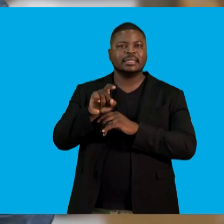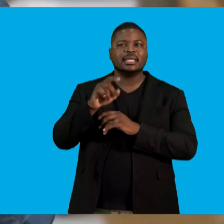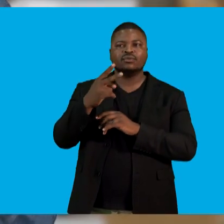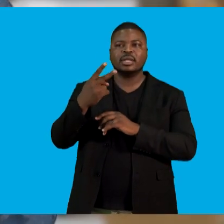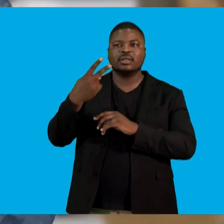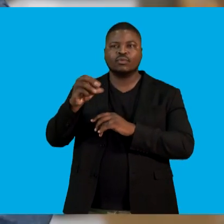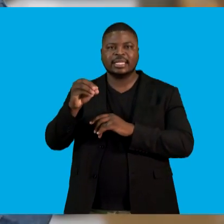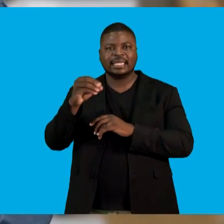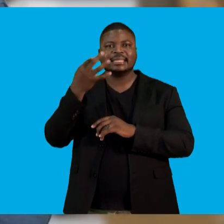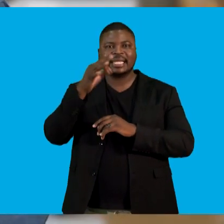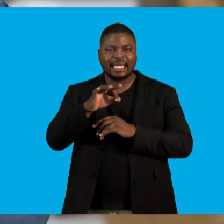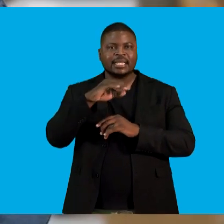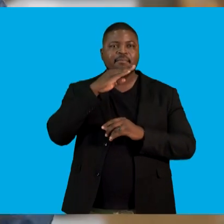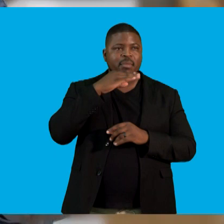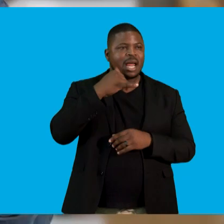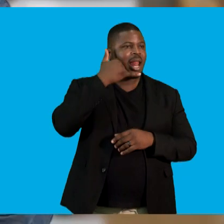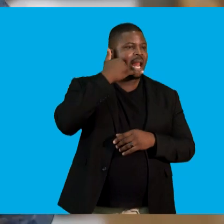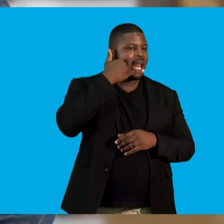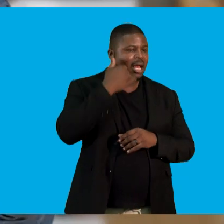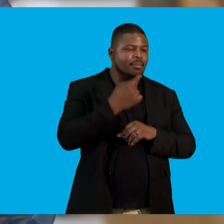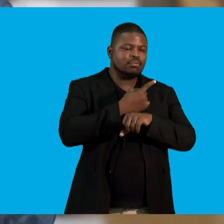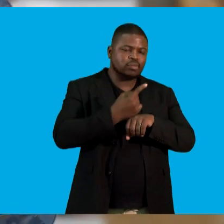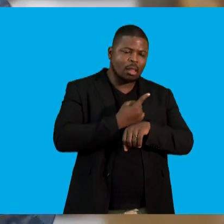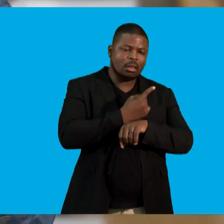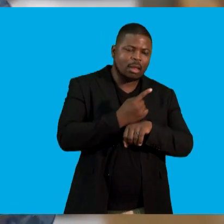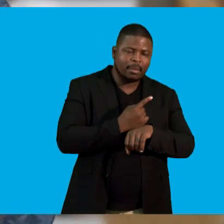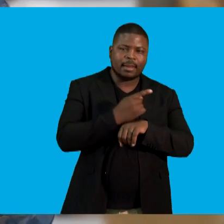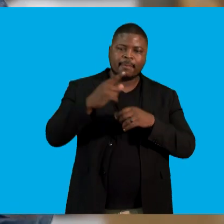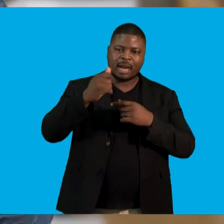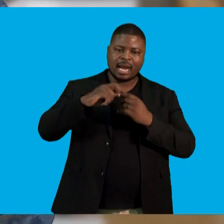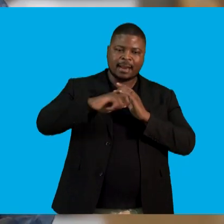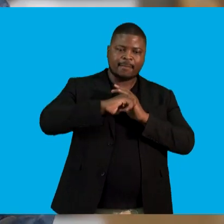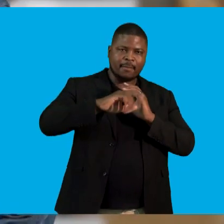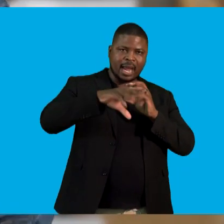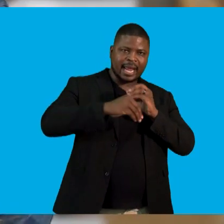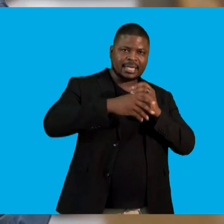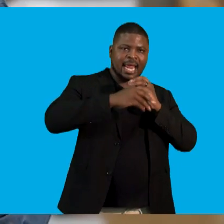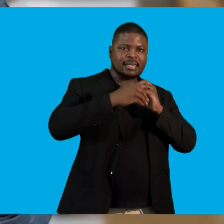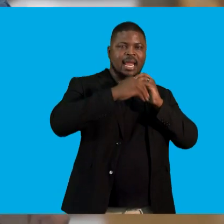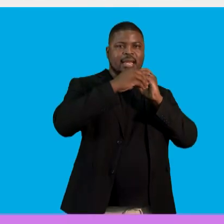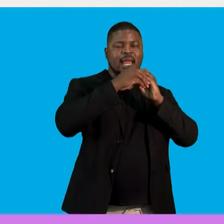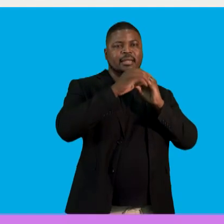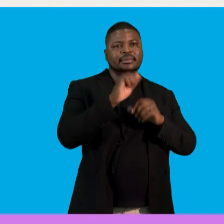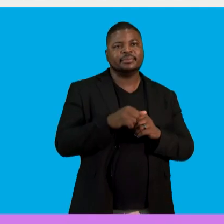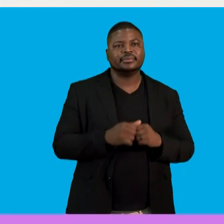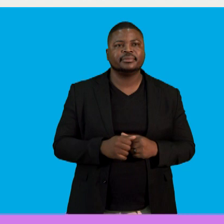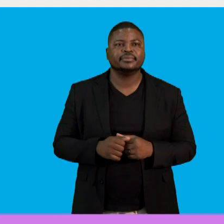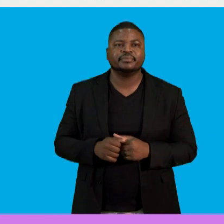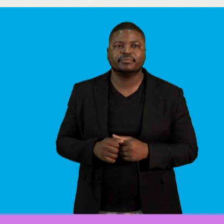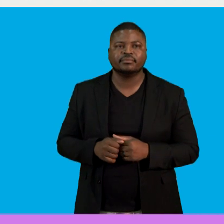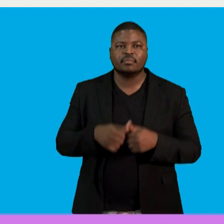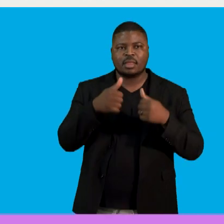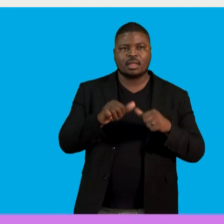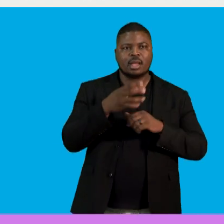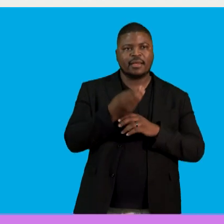2 minutes, you will have to take that tariff and multiply it by the number of minutes you spend to get your answer. Prepaid tariff.